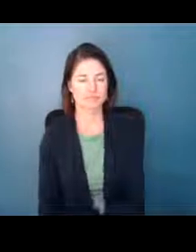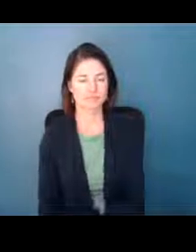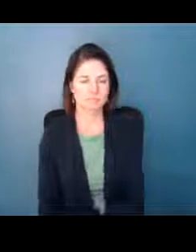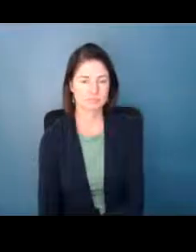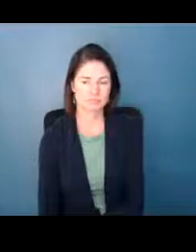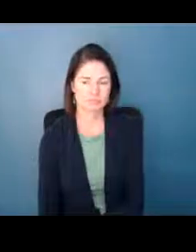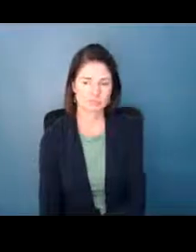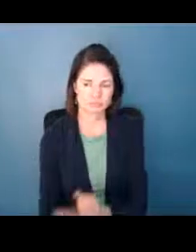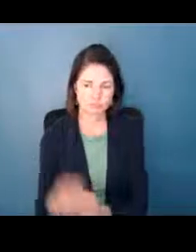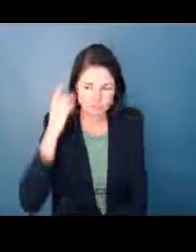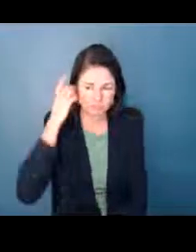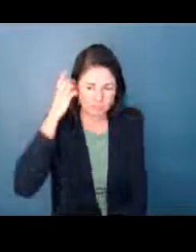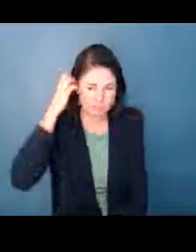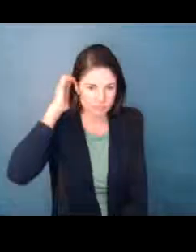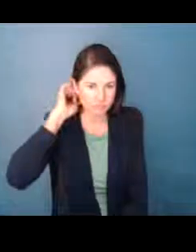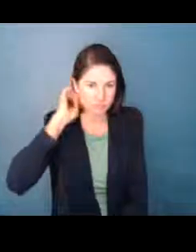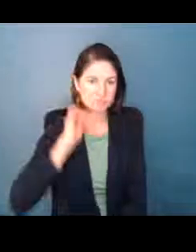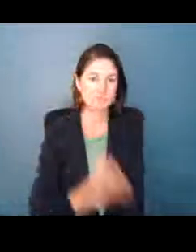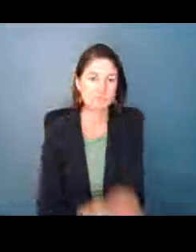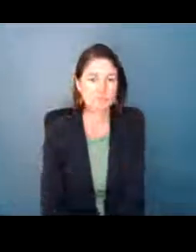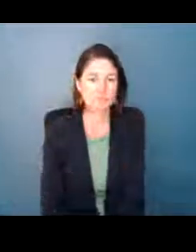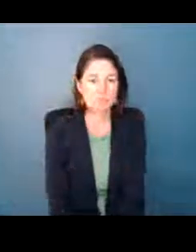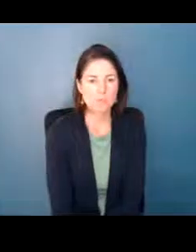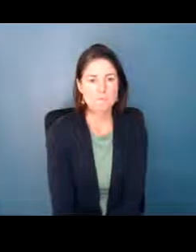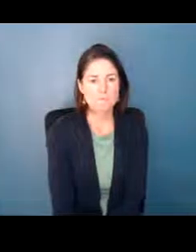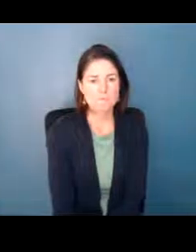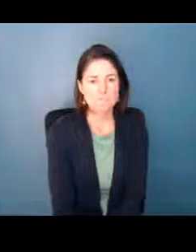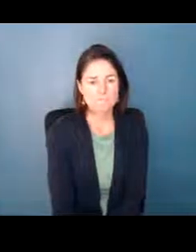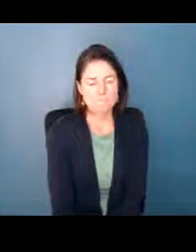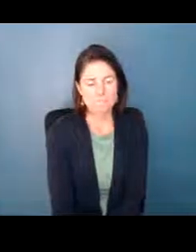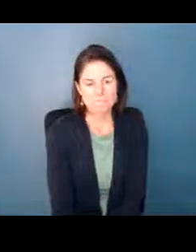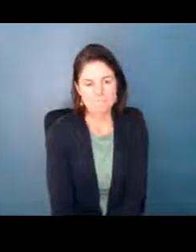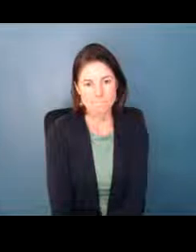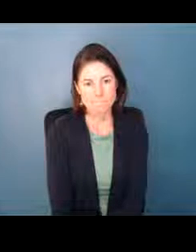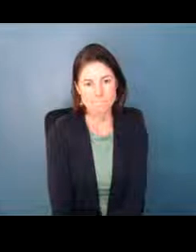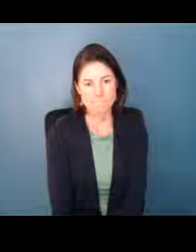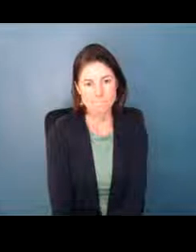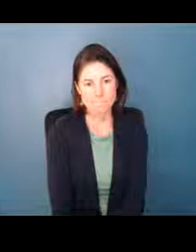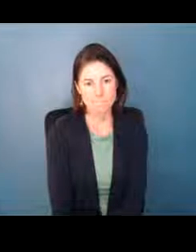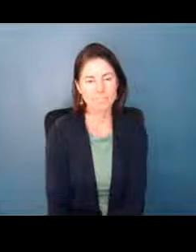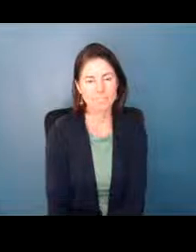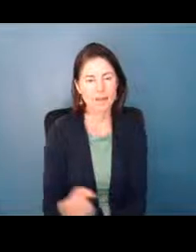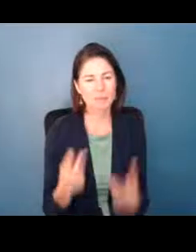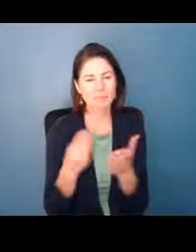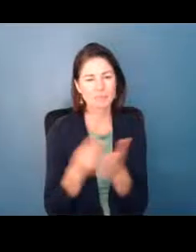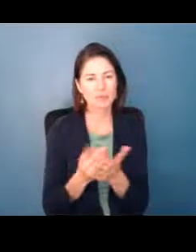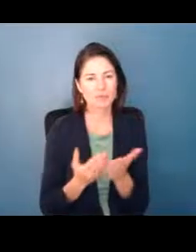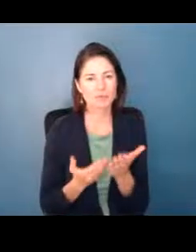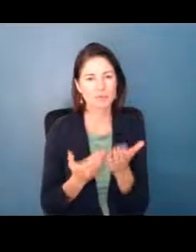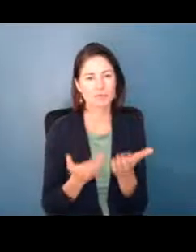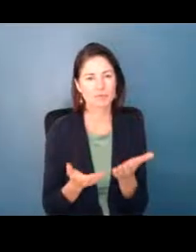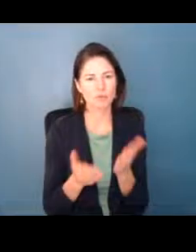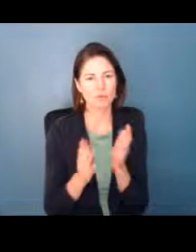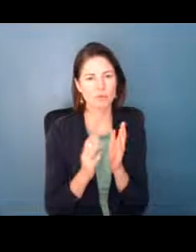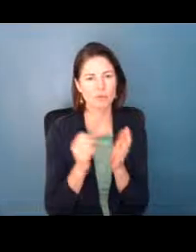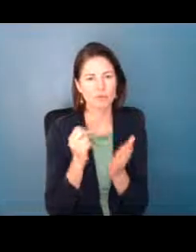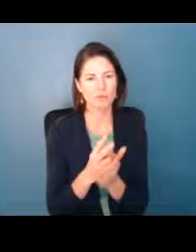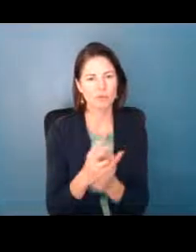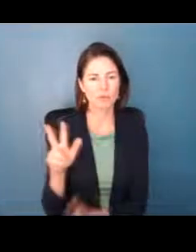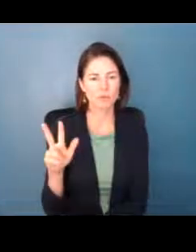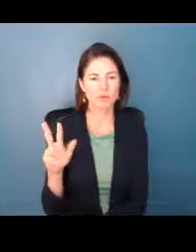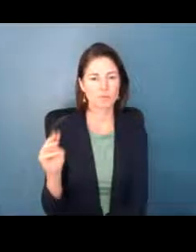to ask if you could repeat the amount of money that you are recommending for approval? Sure, $3,300,000